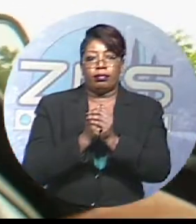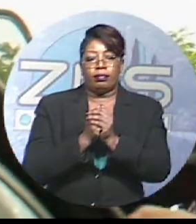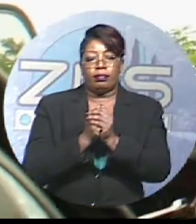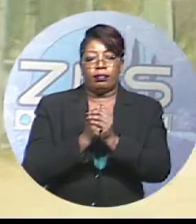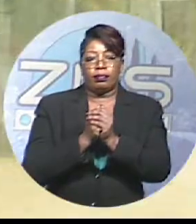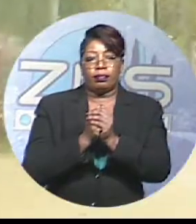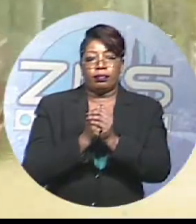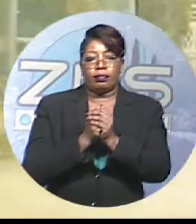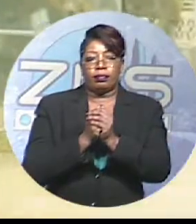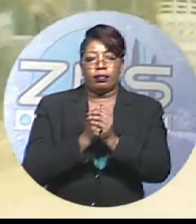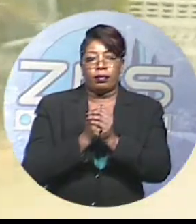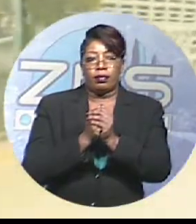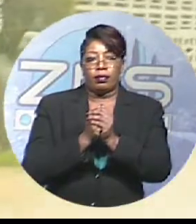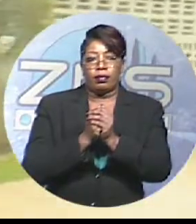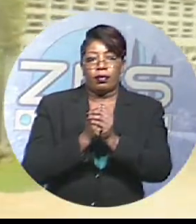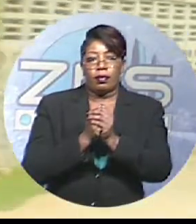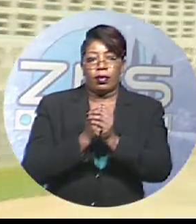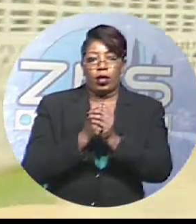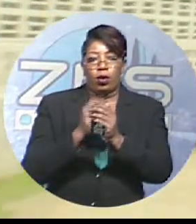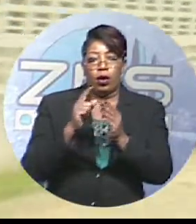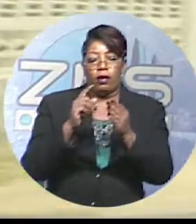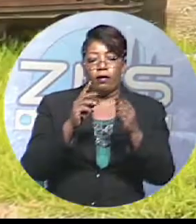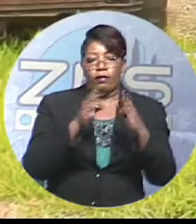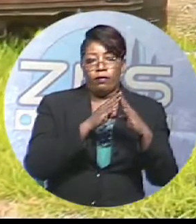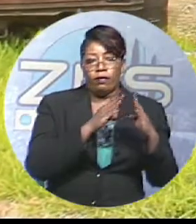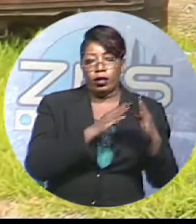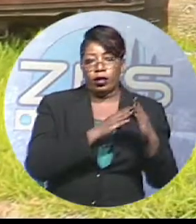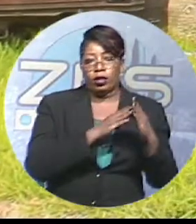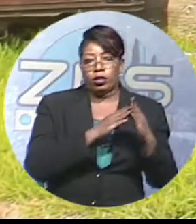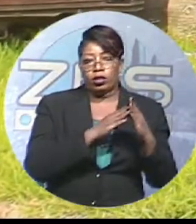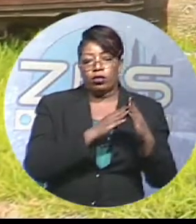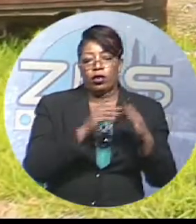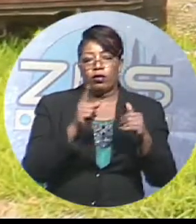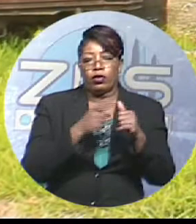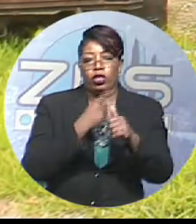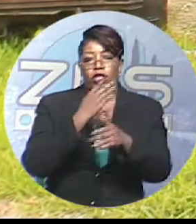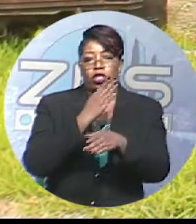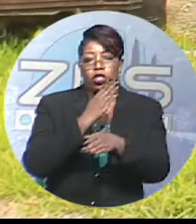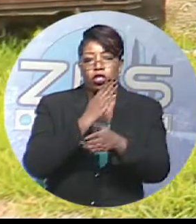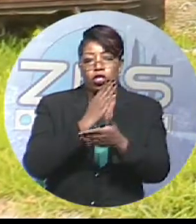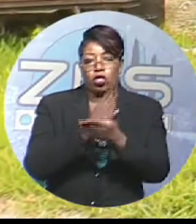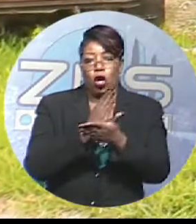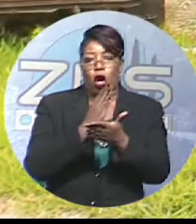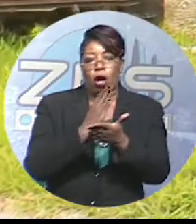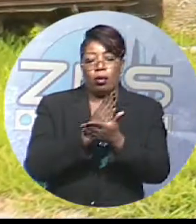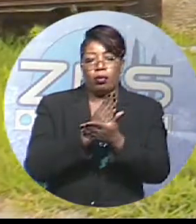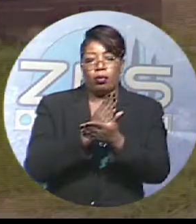Black Village was the first stop for Grayland Munker.